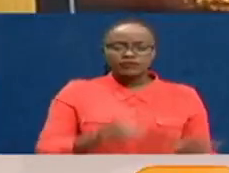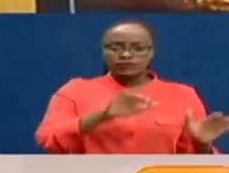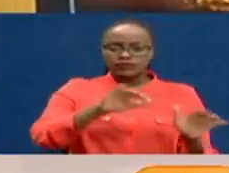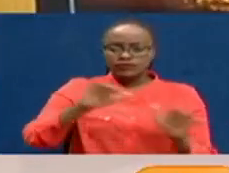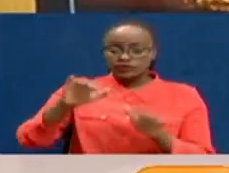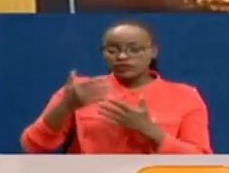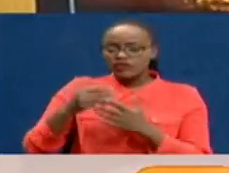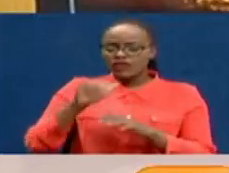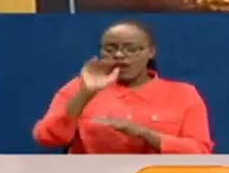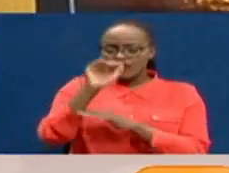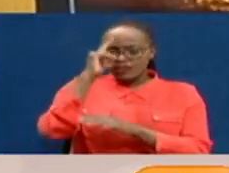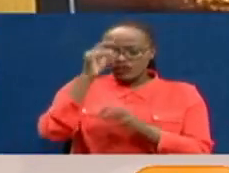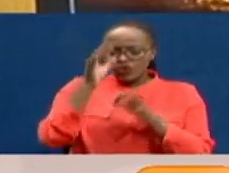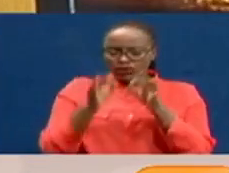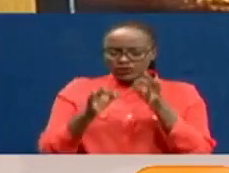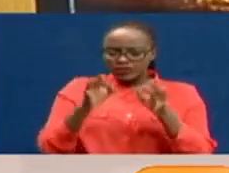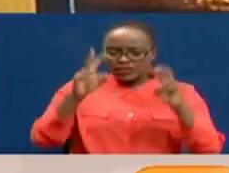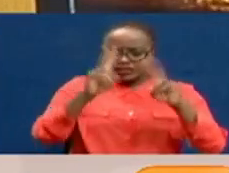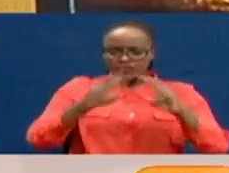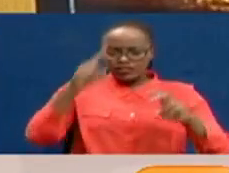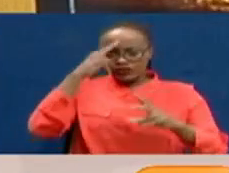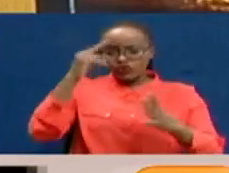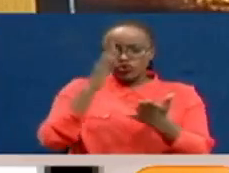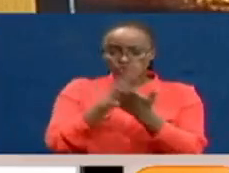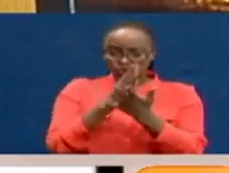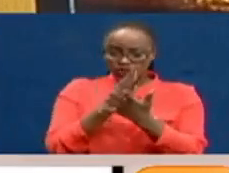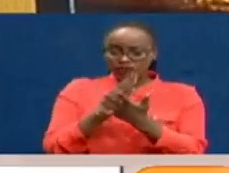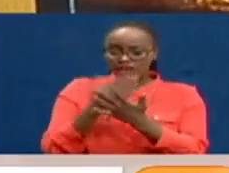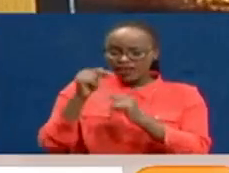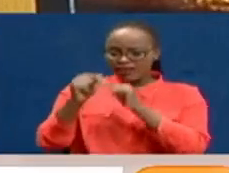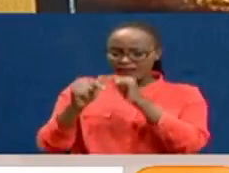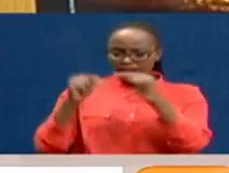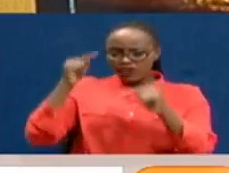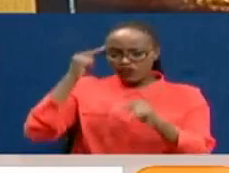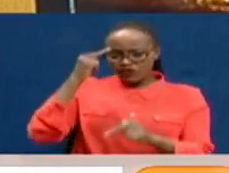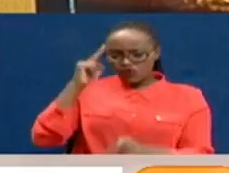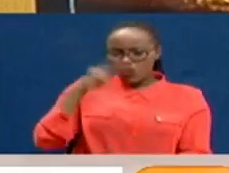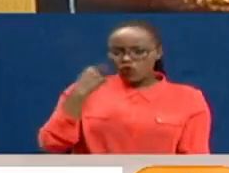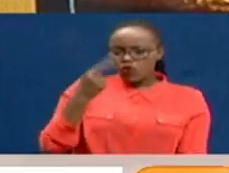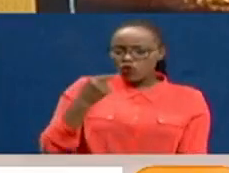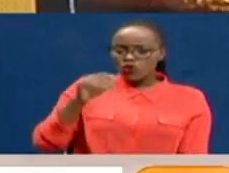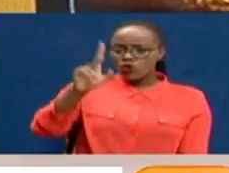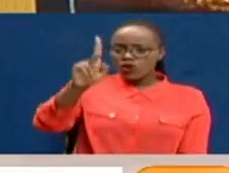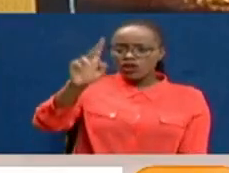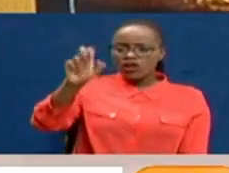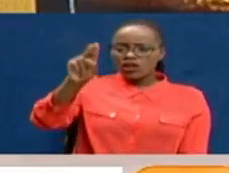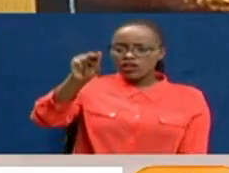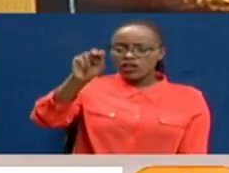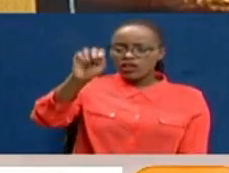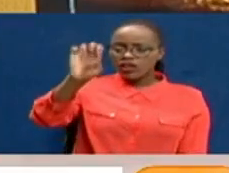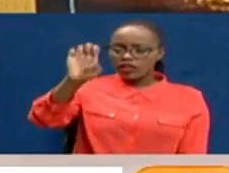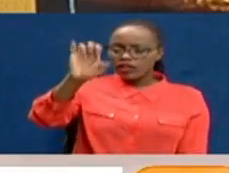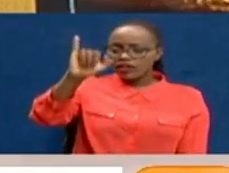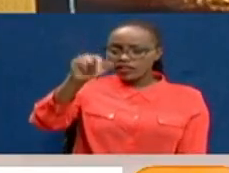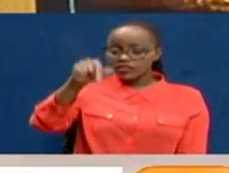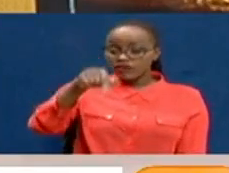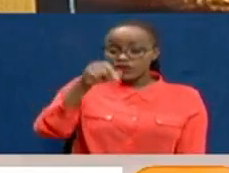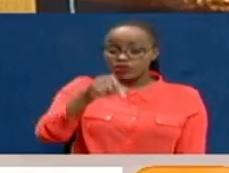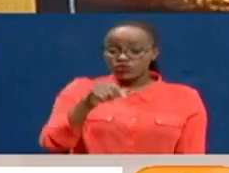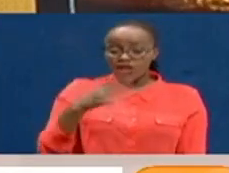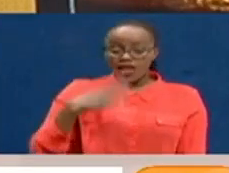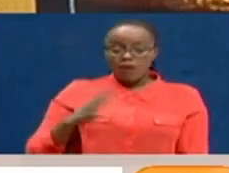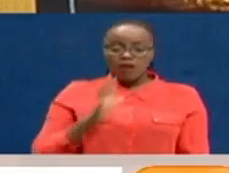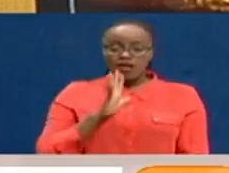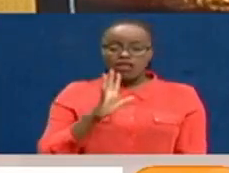A cry for justice and search for the truth into the brutal murder of Sergeant Kipyegon Kenei took center